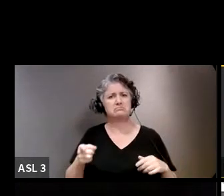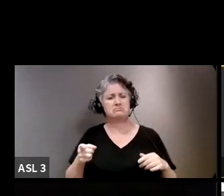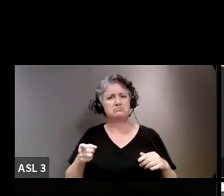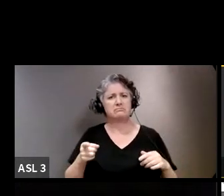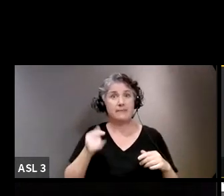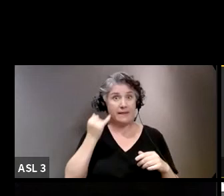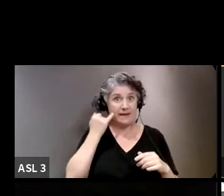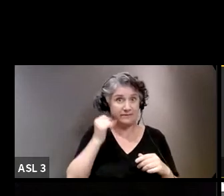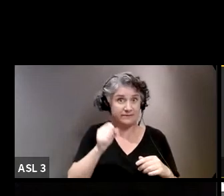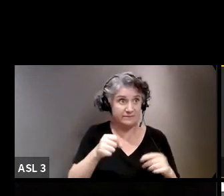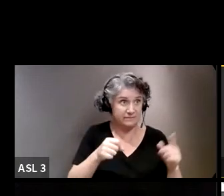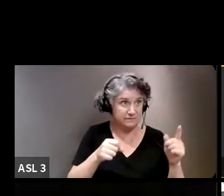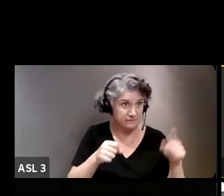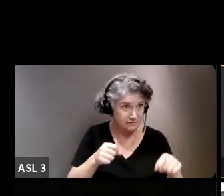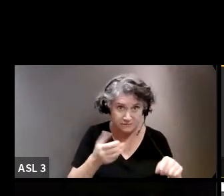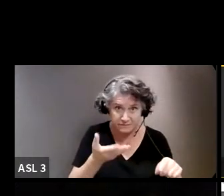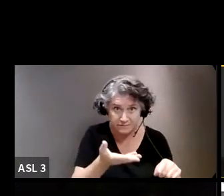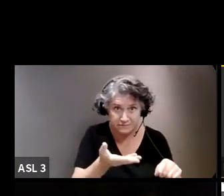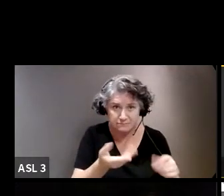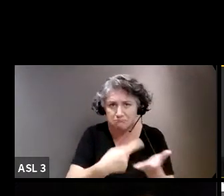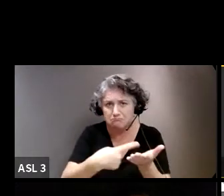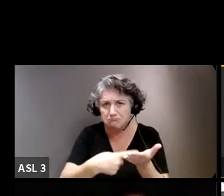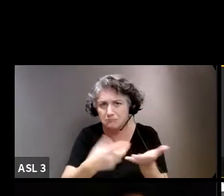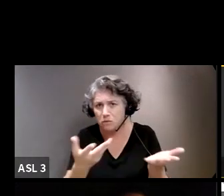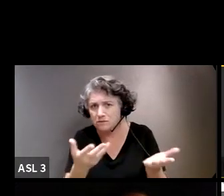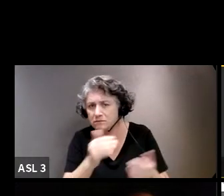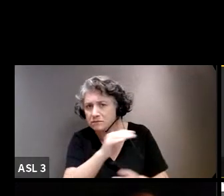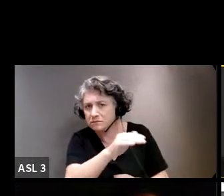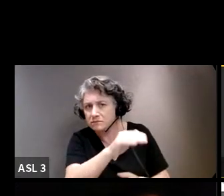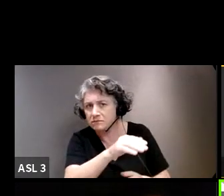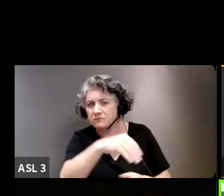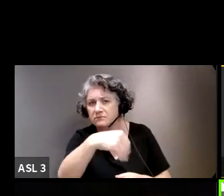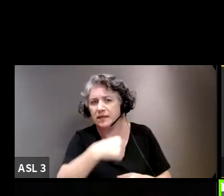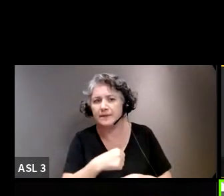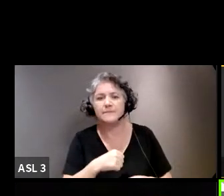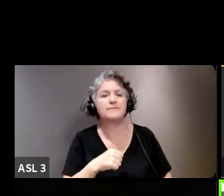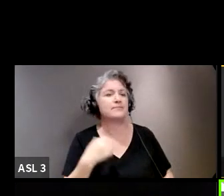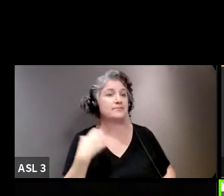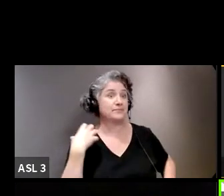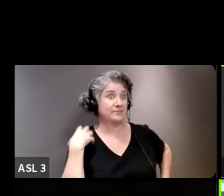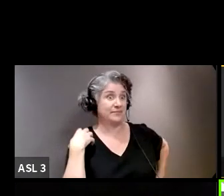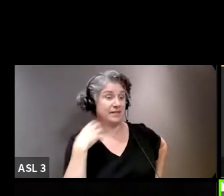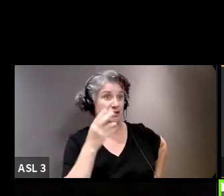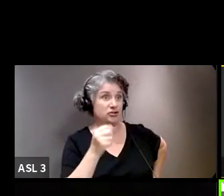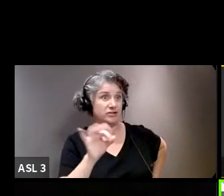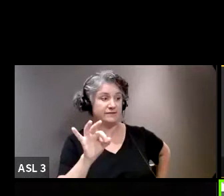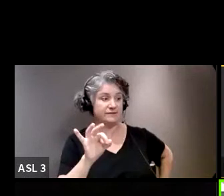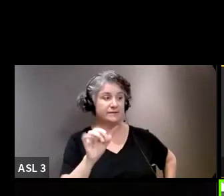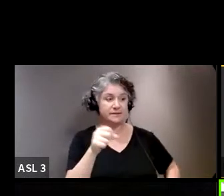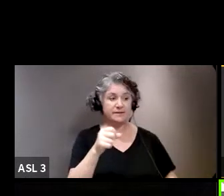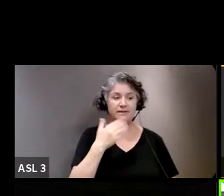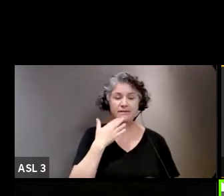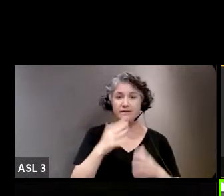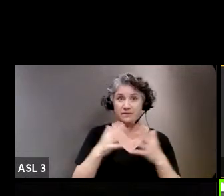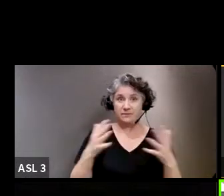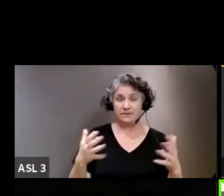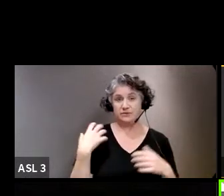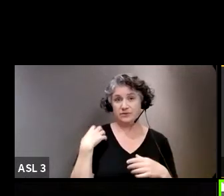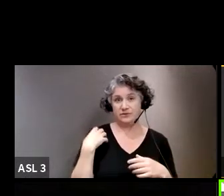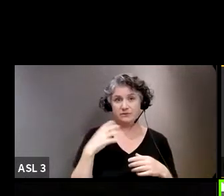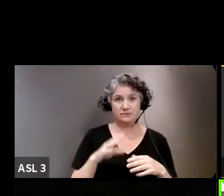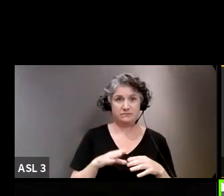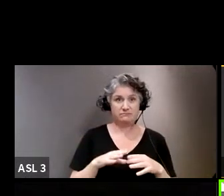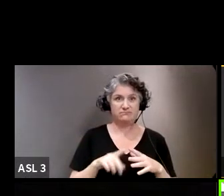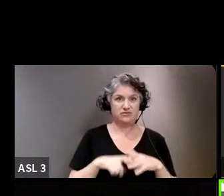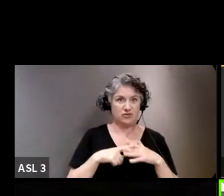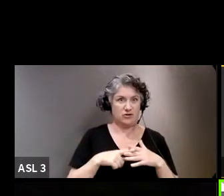and if so what's the result of those discussions being yep thank you very much chair i'll start that off and again we'll invite uh